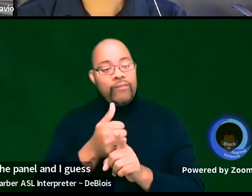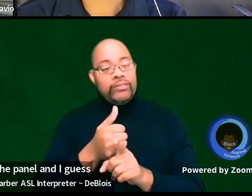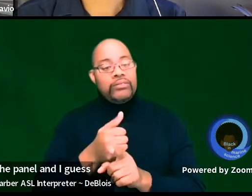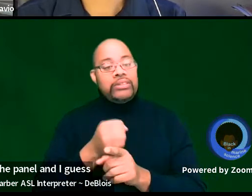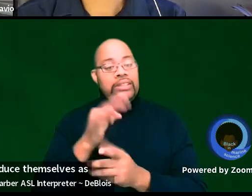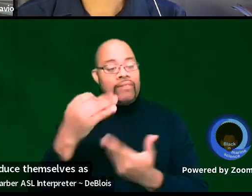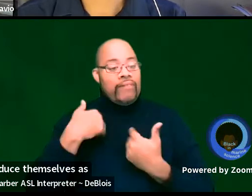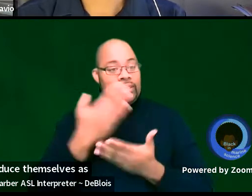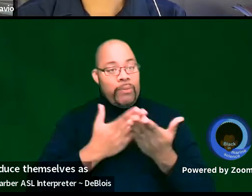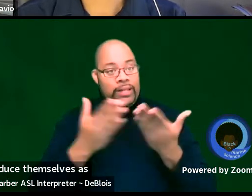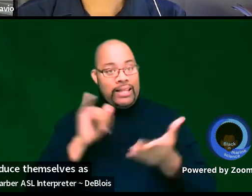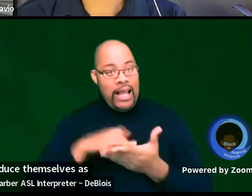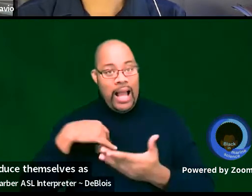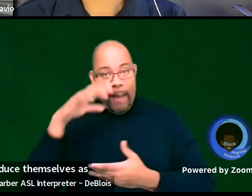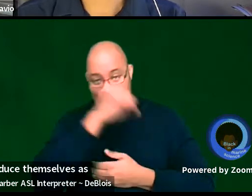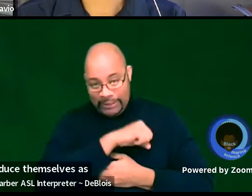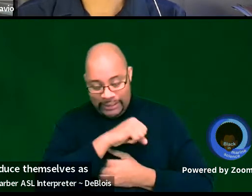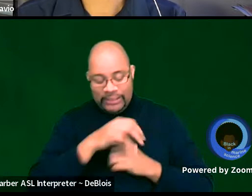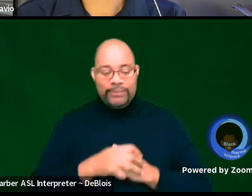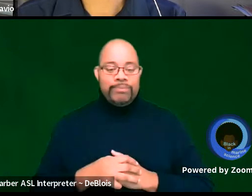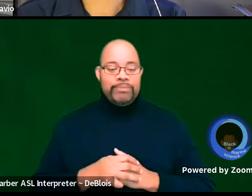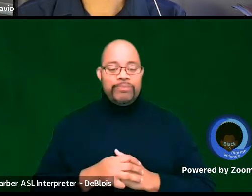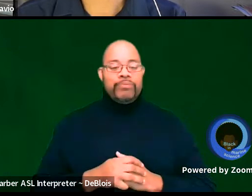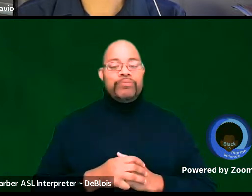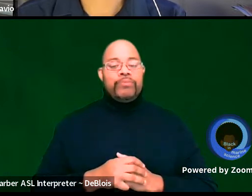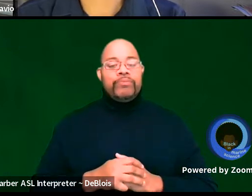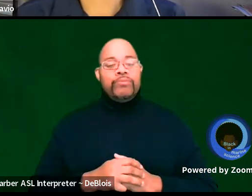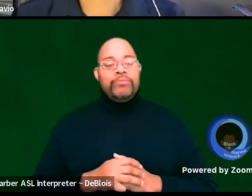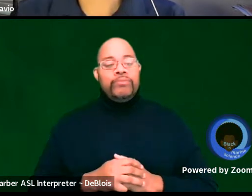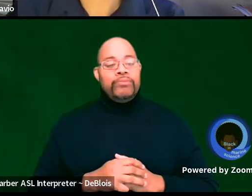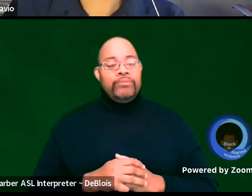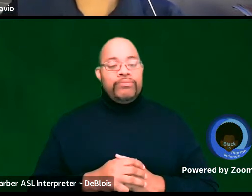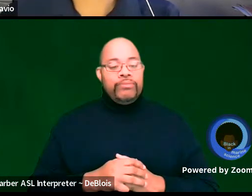there were some things that I didn't touch on.